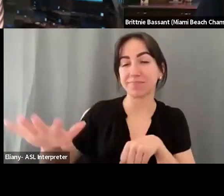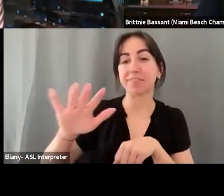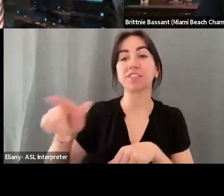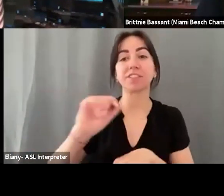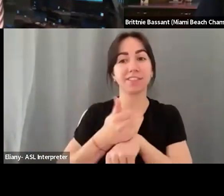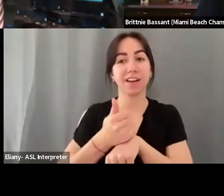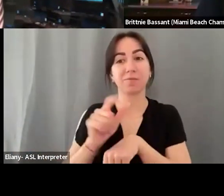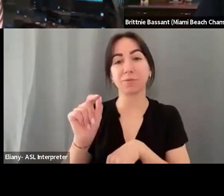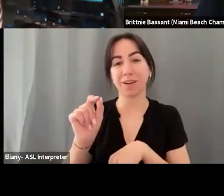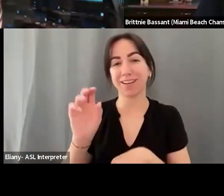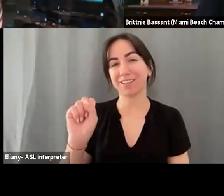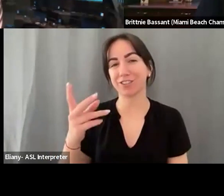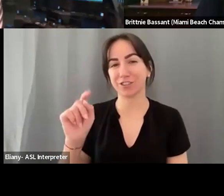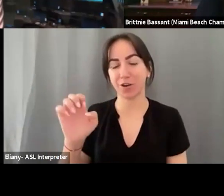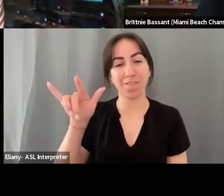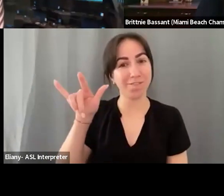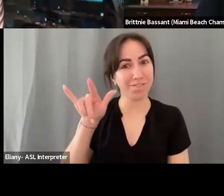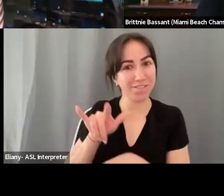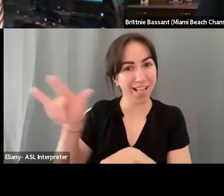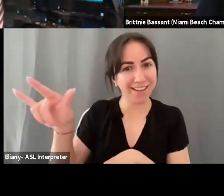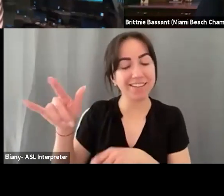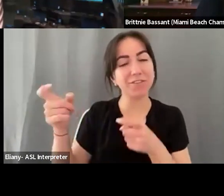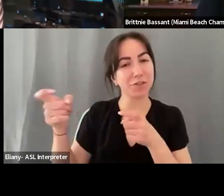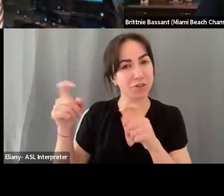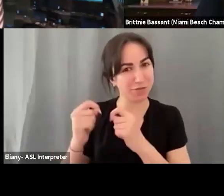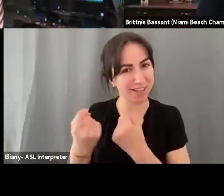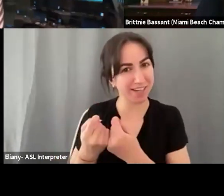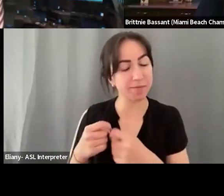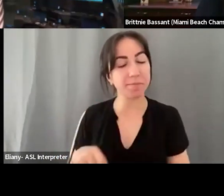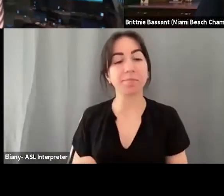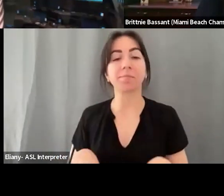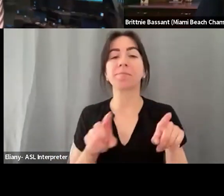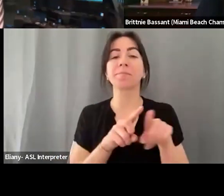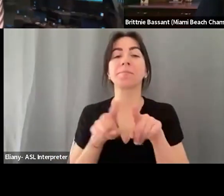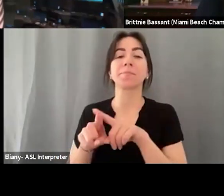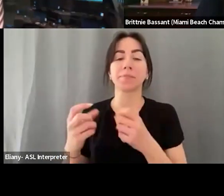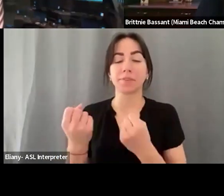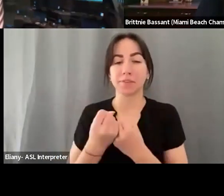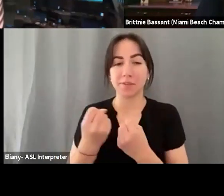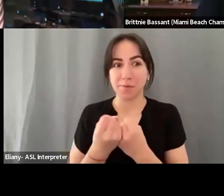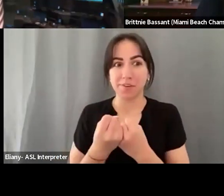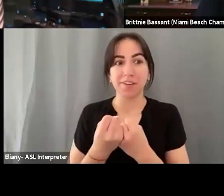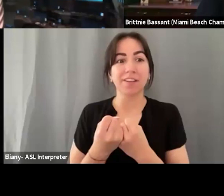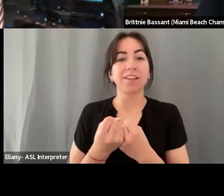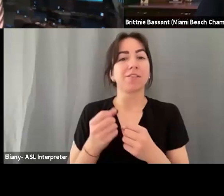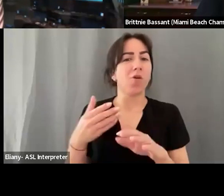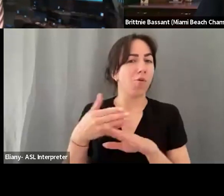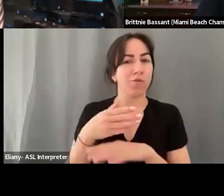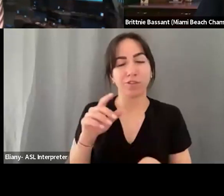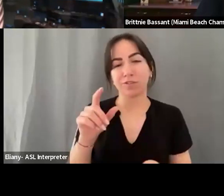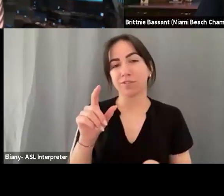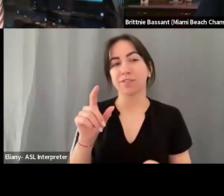flights as a team member of the shuttle control team, and she's also supported over 20